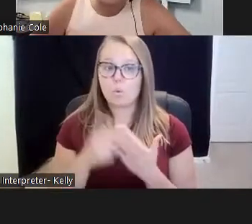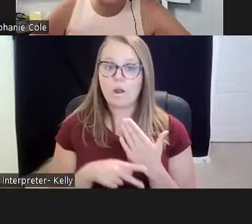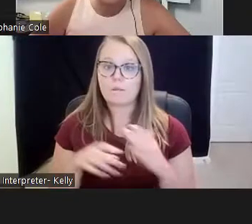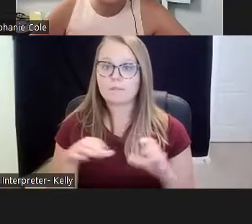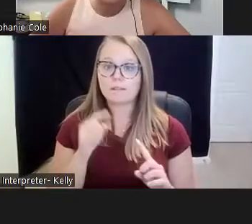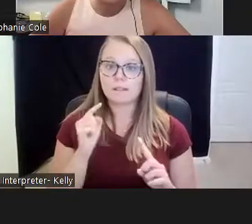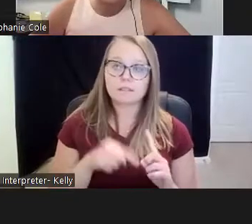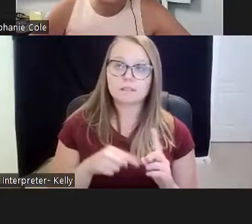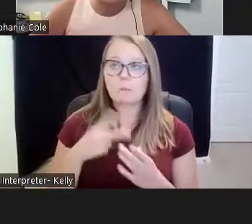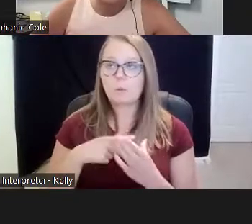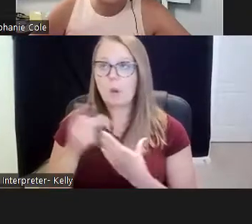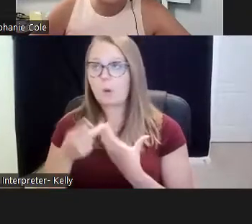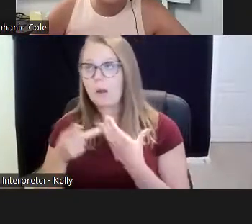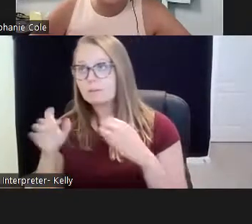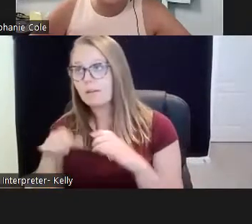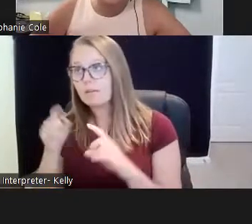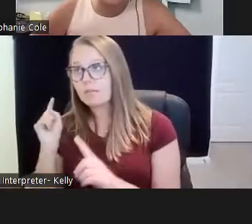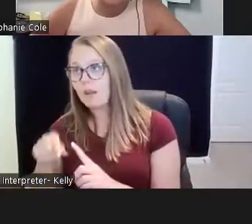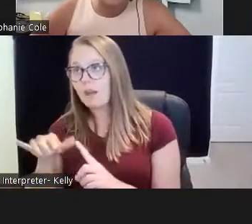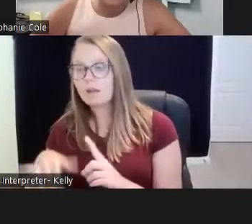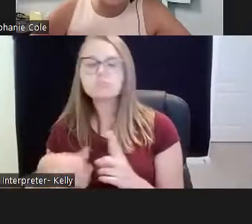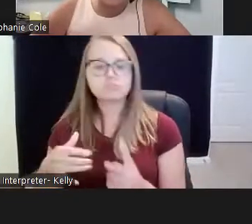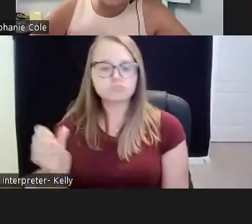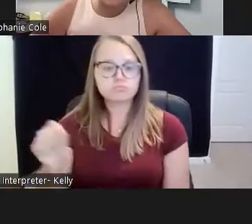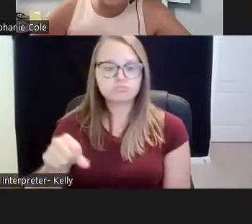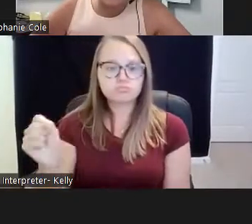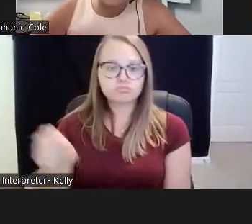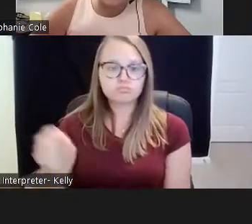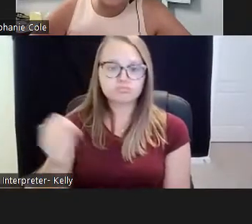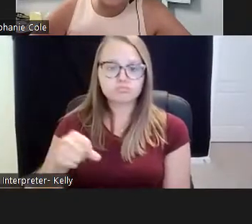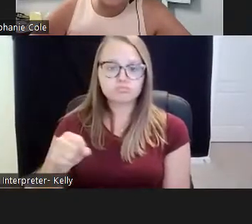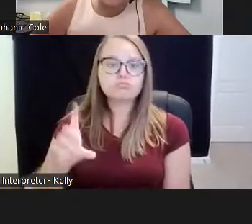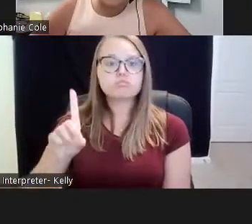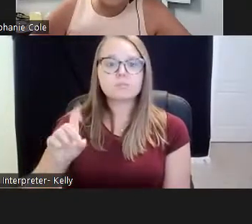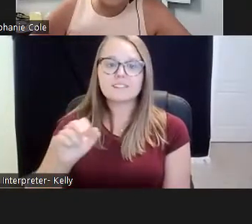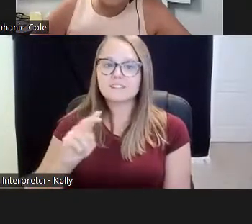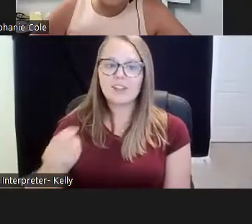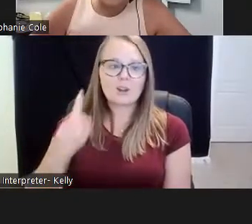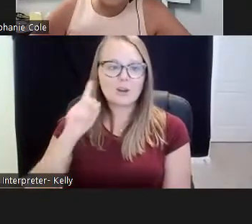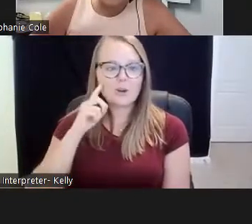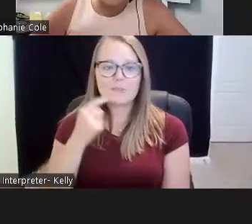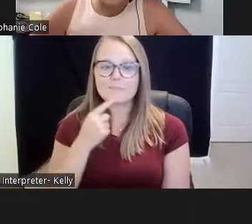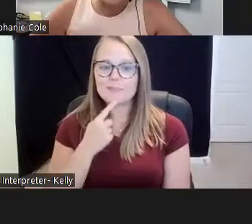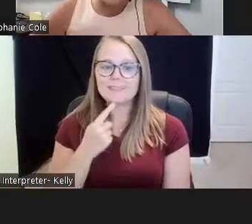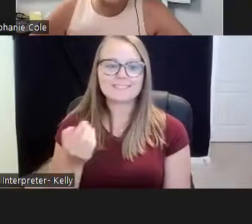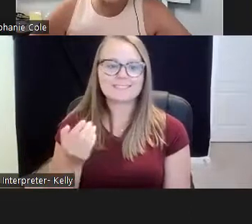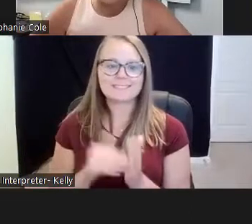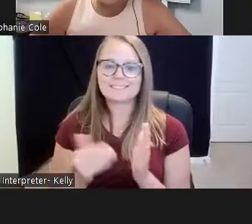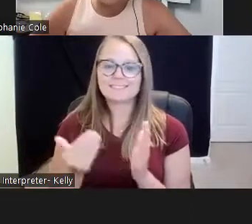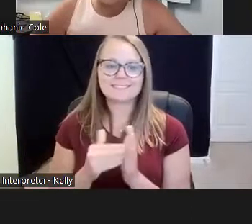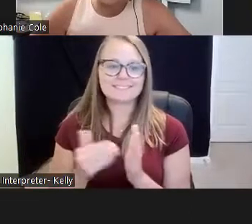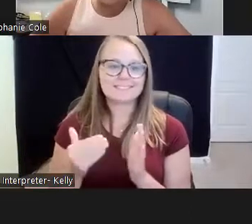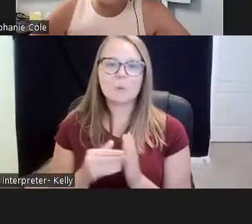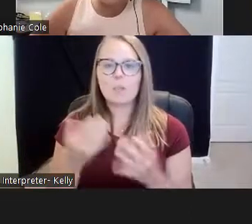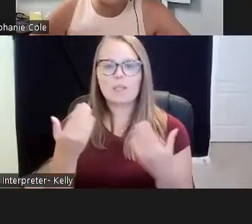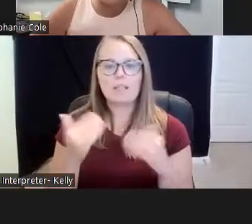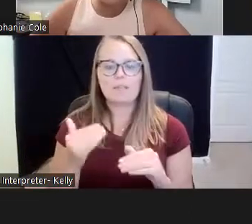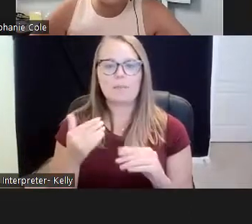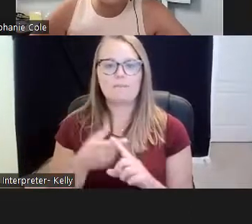Is there a program that does that? I would say yes. Donna has heard me say it. We're only limited by our